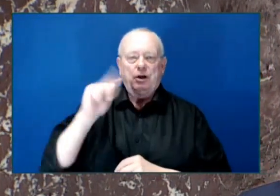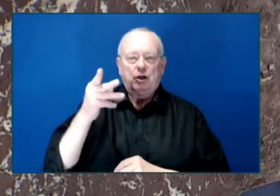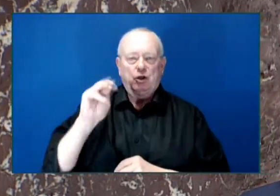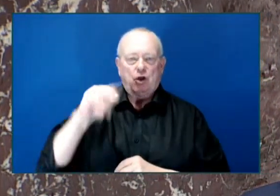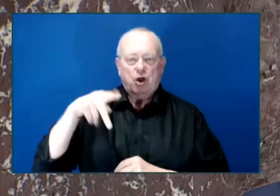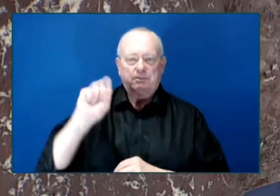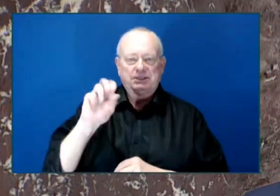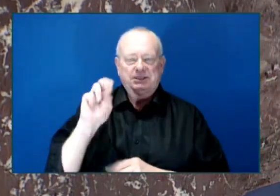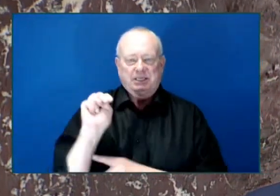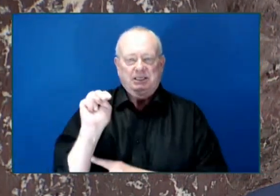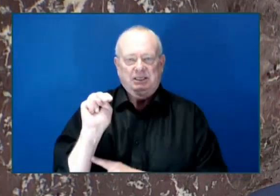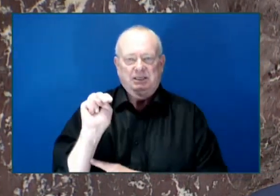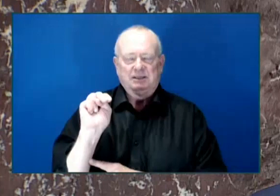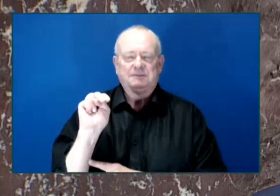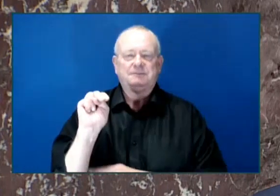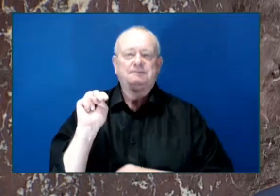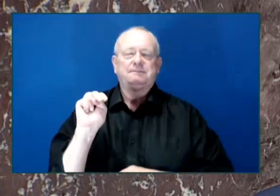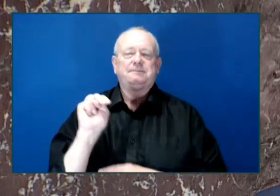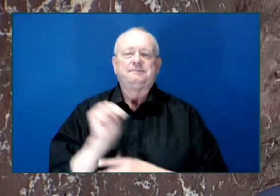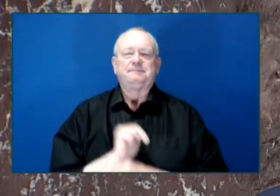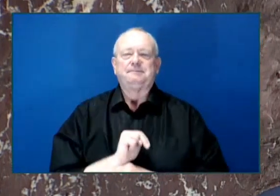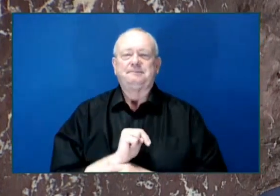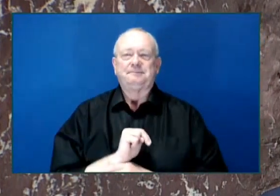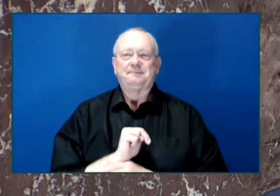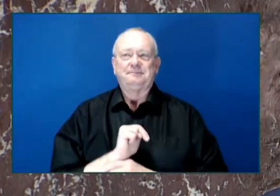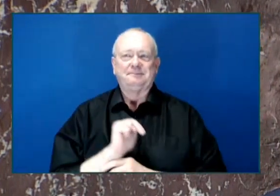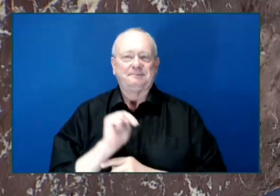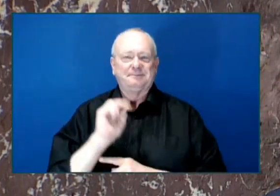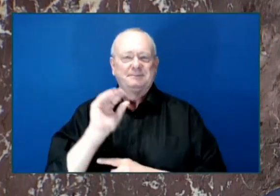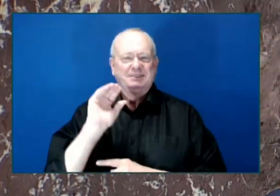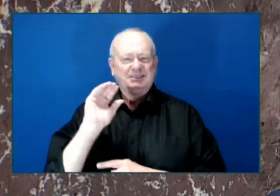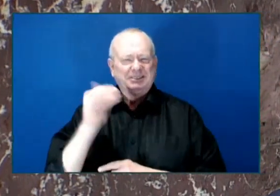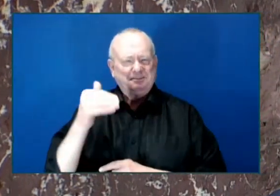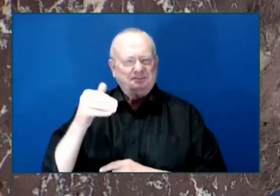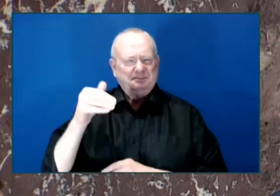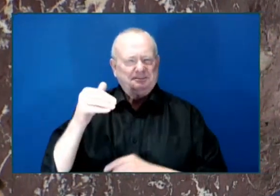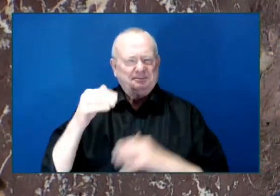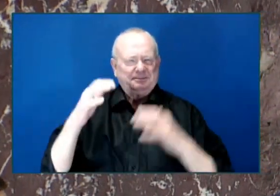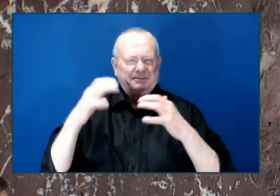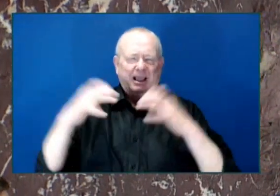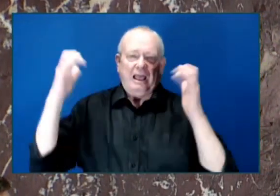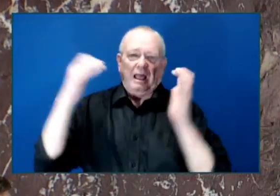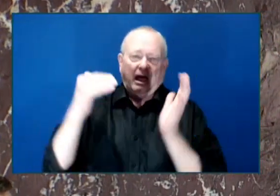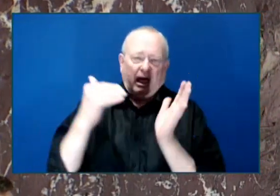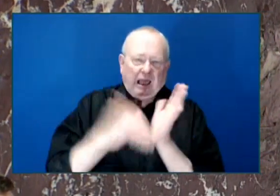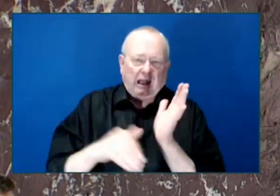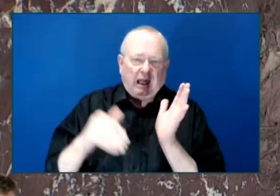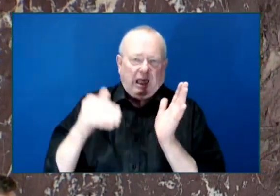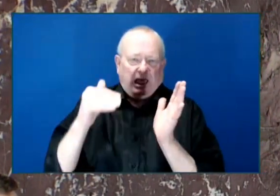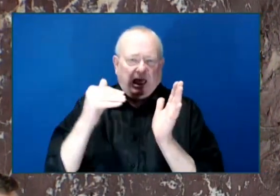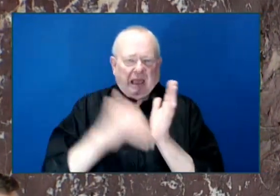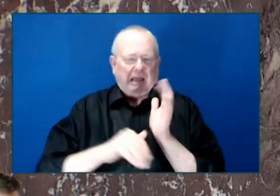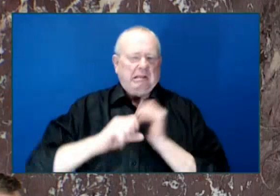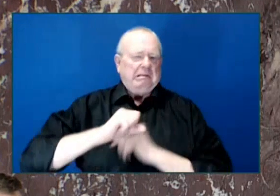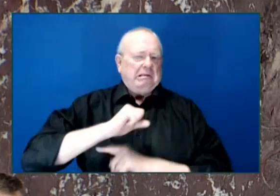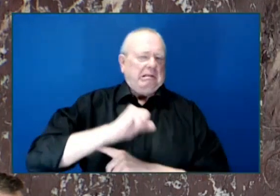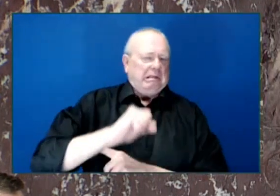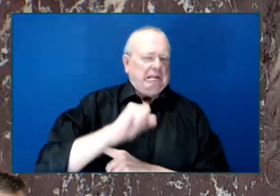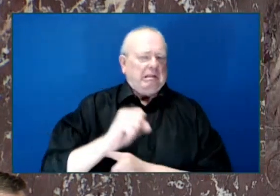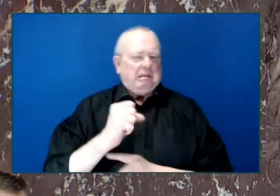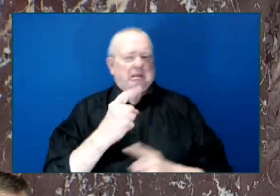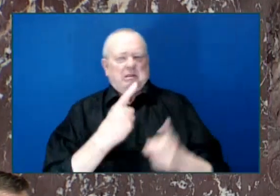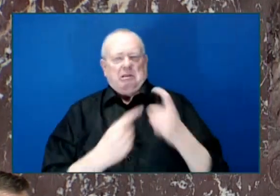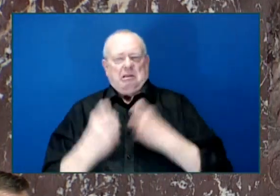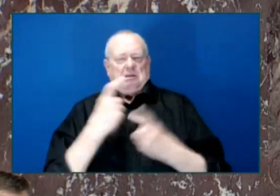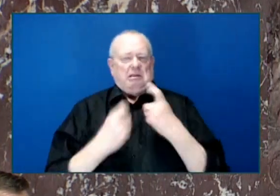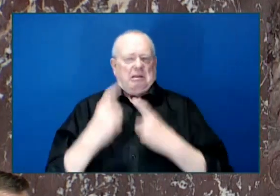and questioning of things that they're bringing forward. As we heard with Bill 36, 400 sections had closure brought on by this government,